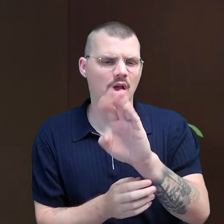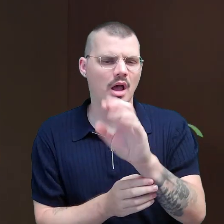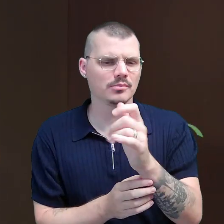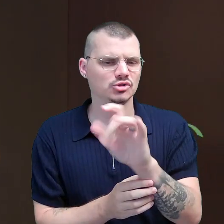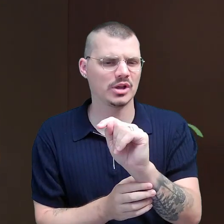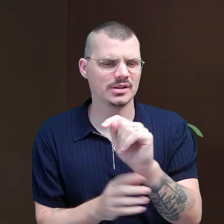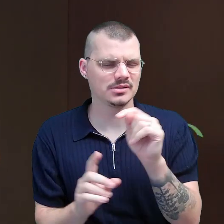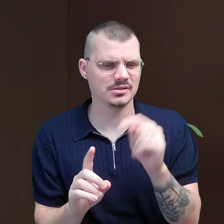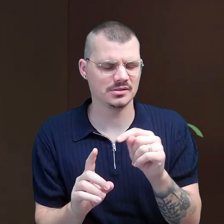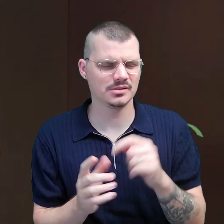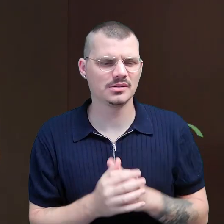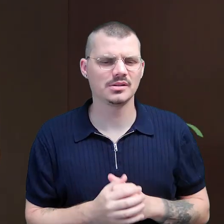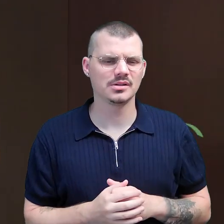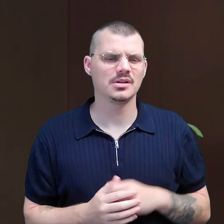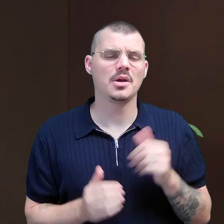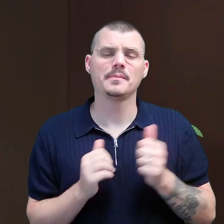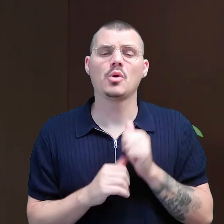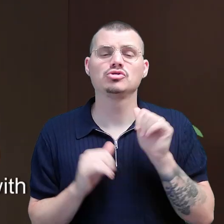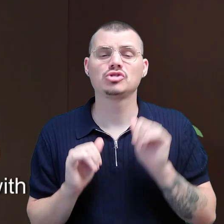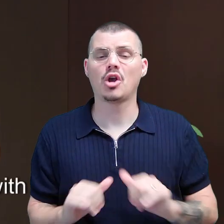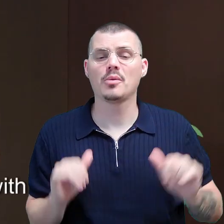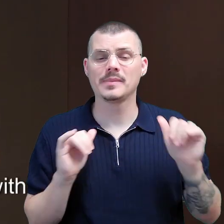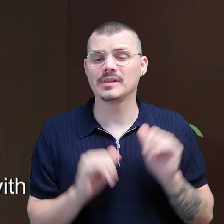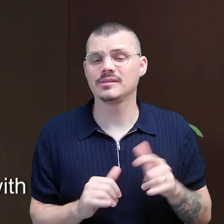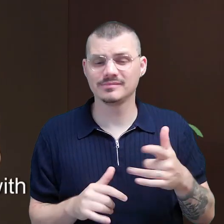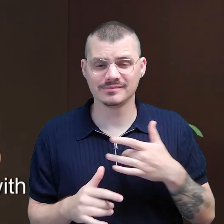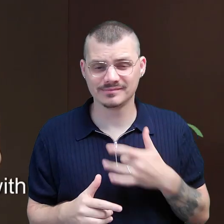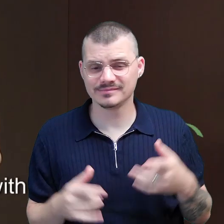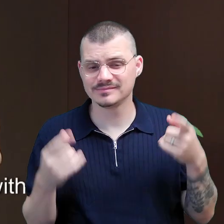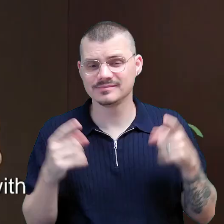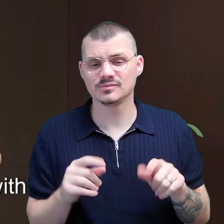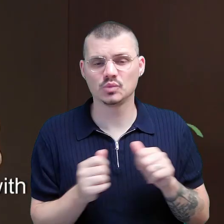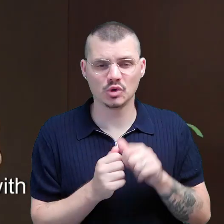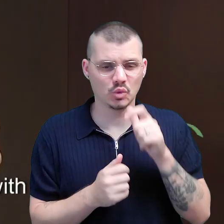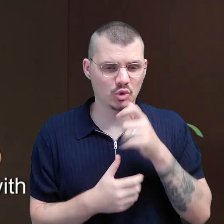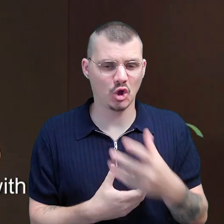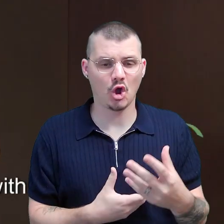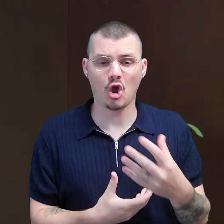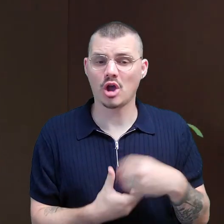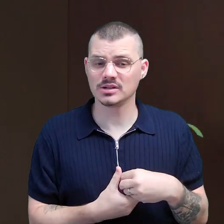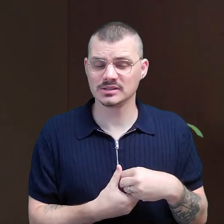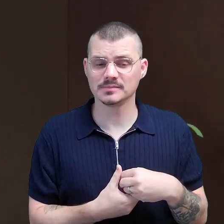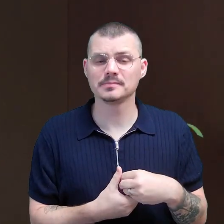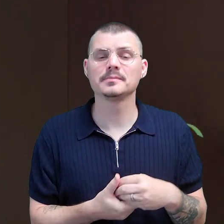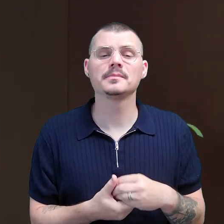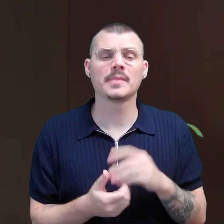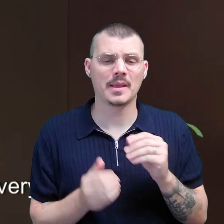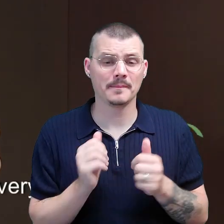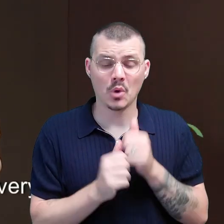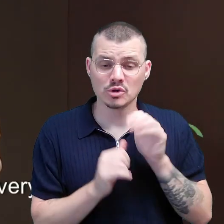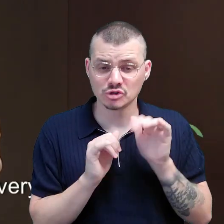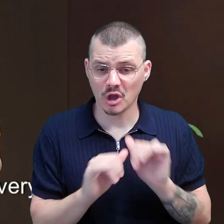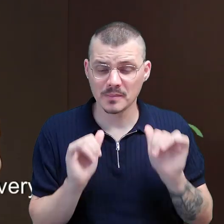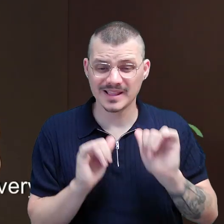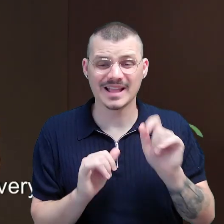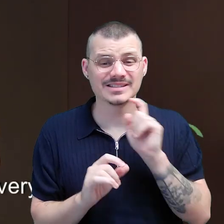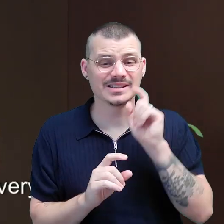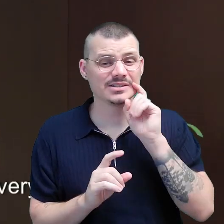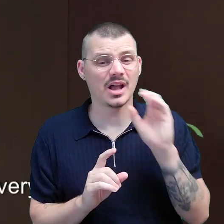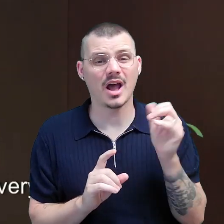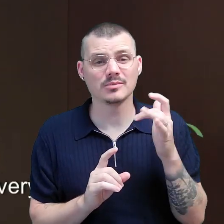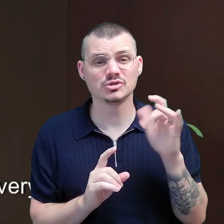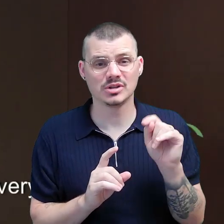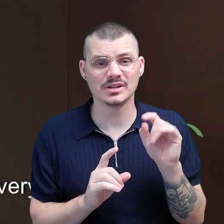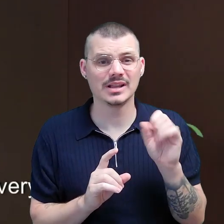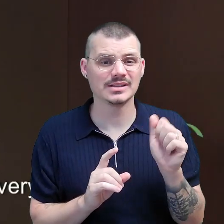objects. And most commonly, this occurs in people with autism. And most commonly,